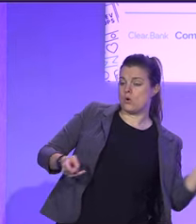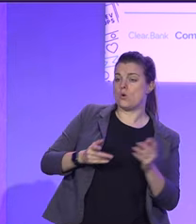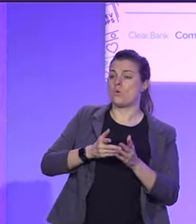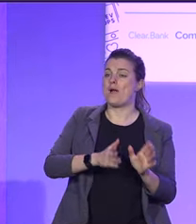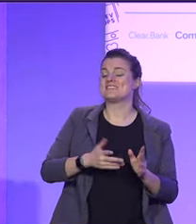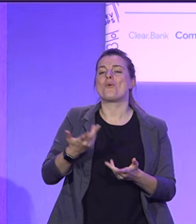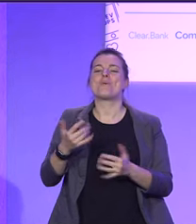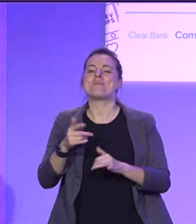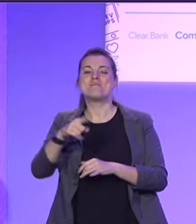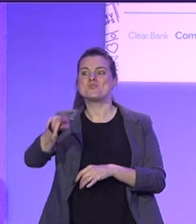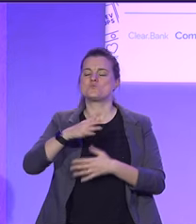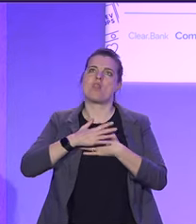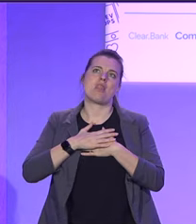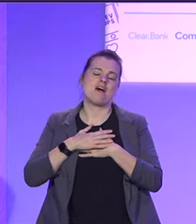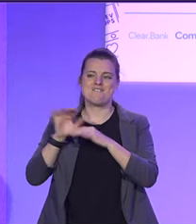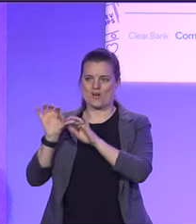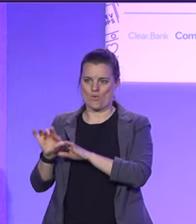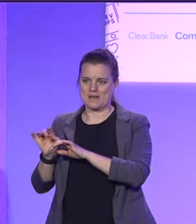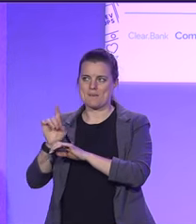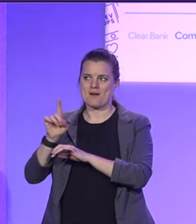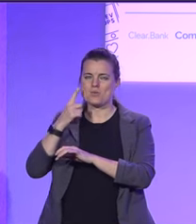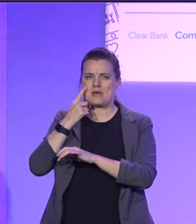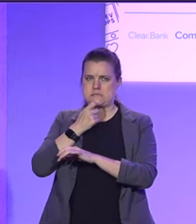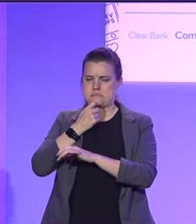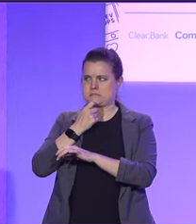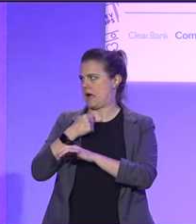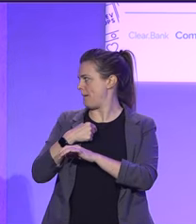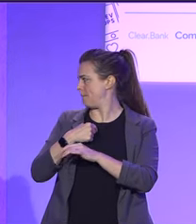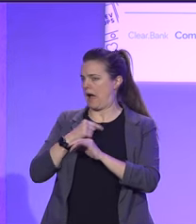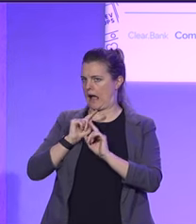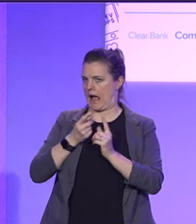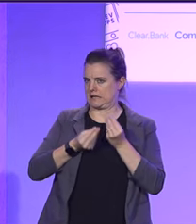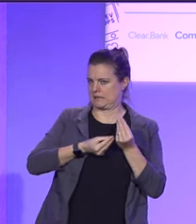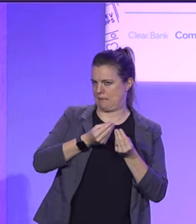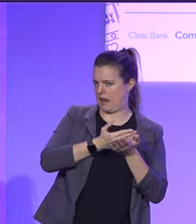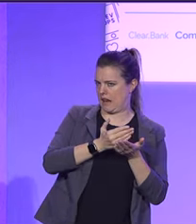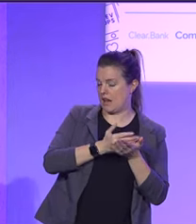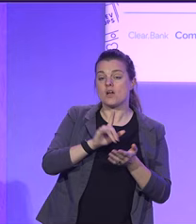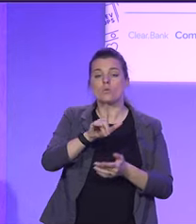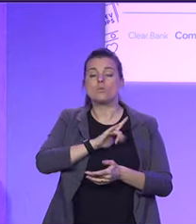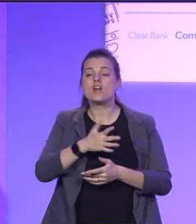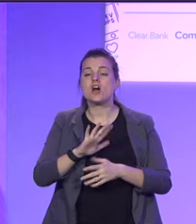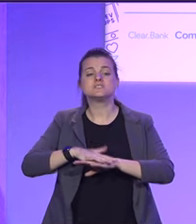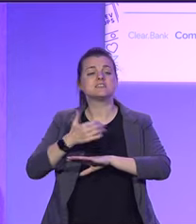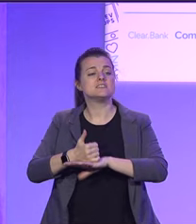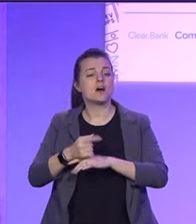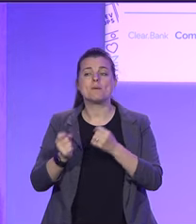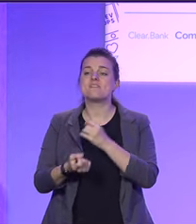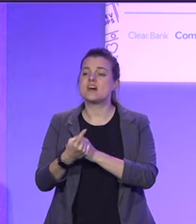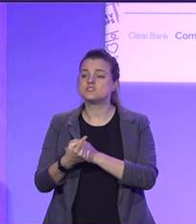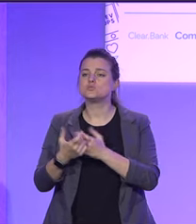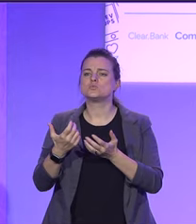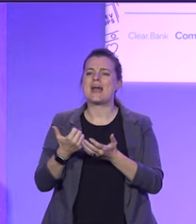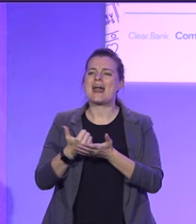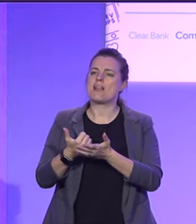what, Sam, I am terrible at explaining things. Well, let's start to put together some events or help people online to start flexing